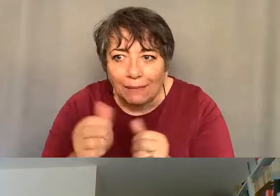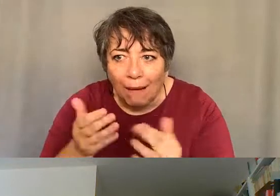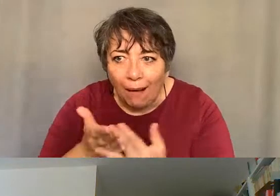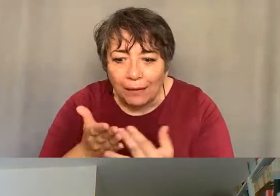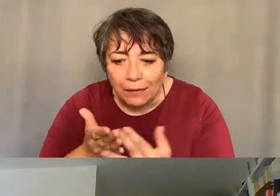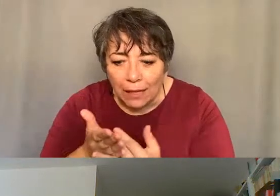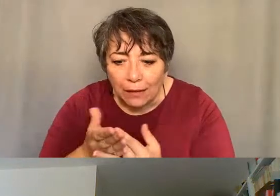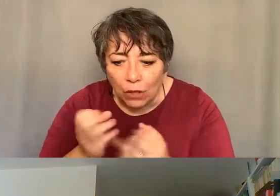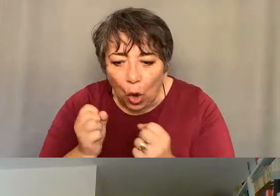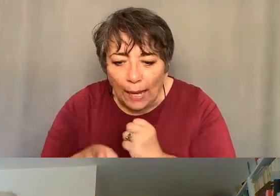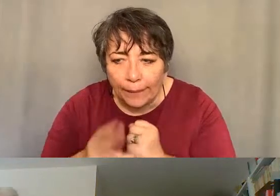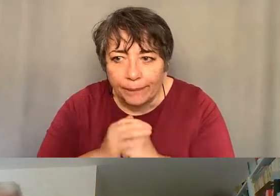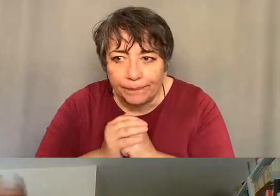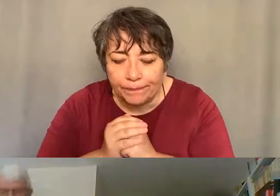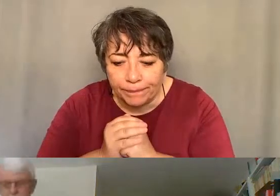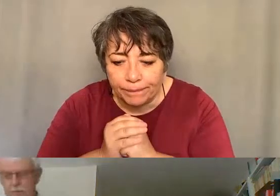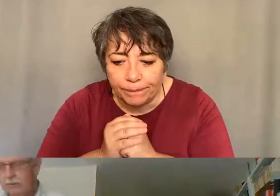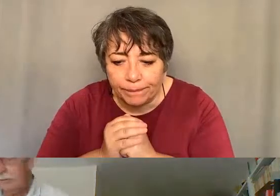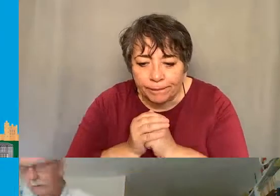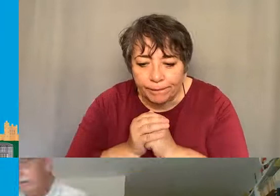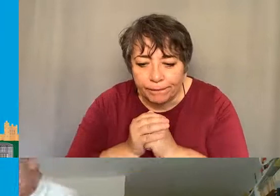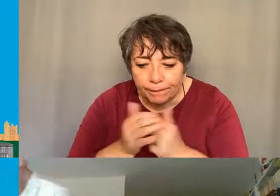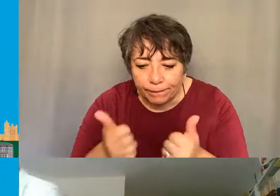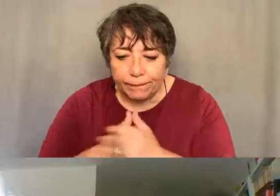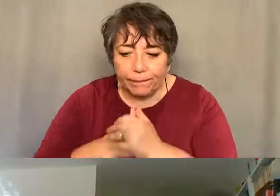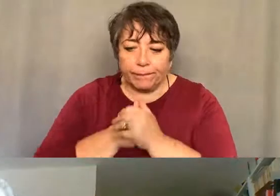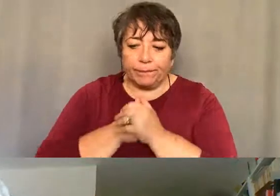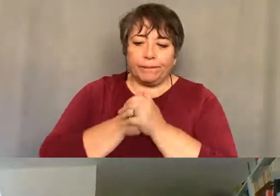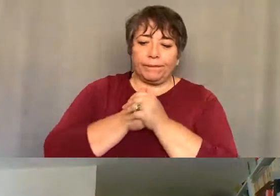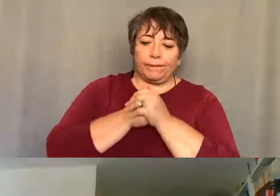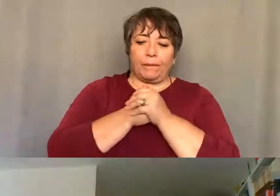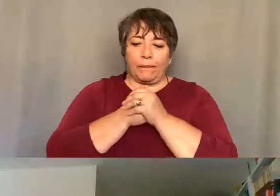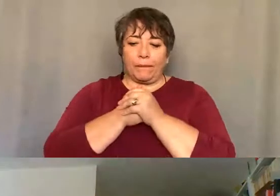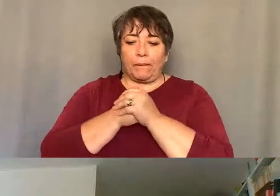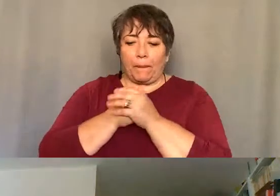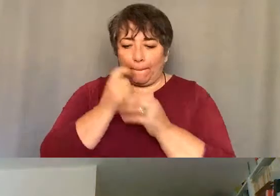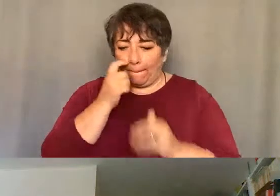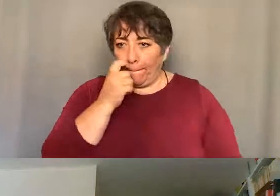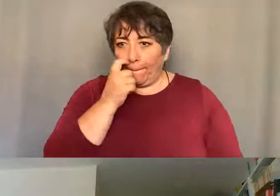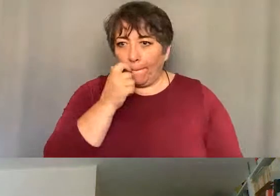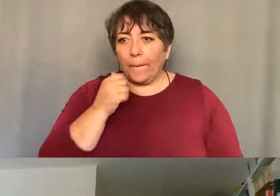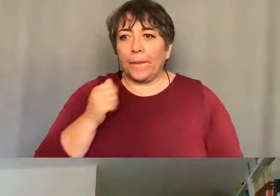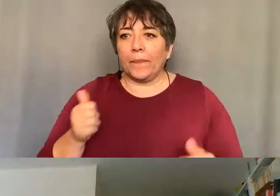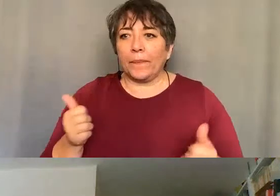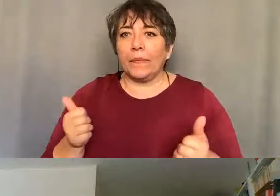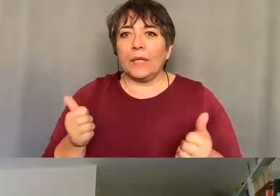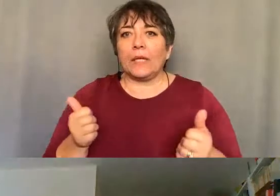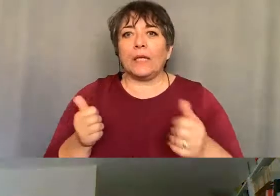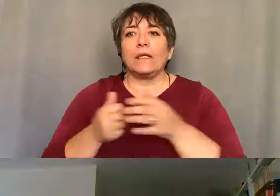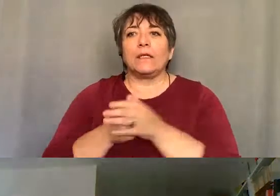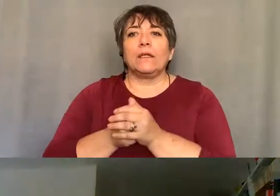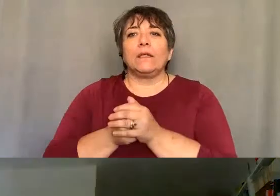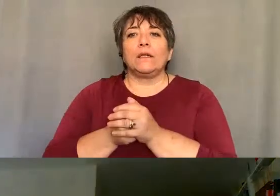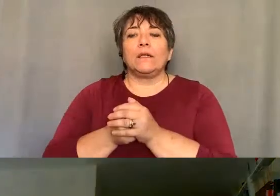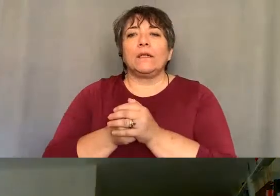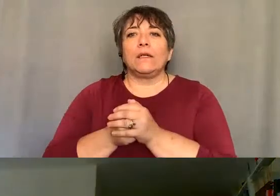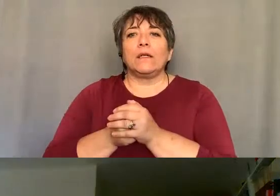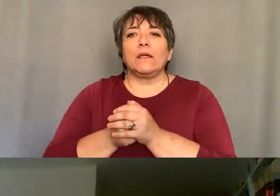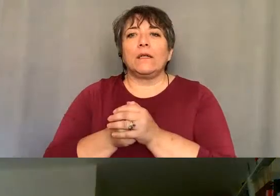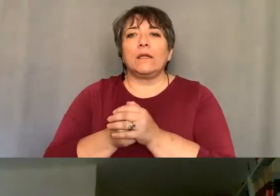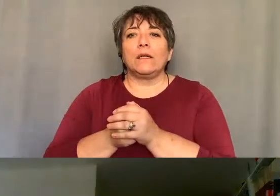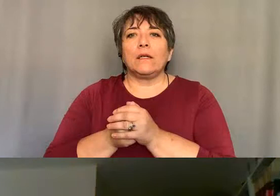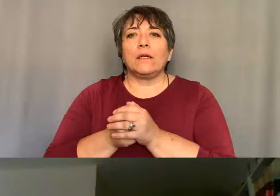be better balanced with non-invasive methods. I understand that's quite a tricky one here, Kate, but just in case you wanted to